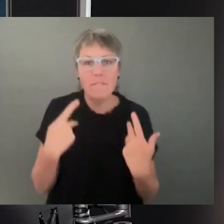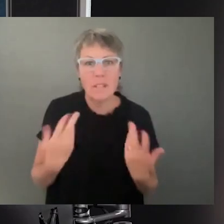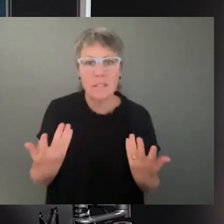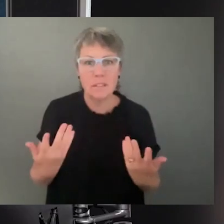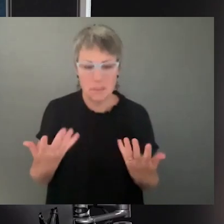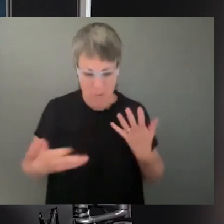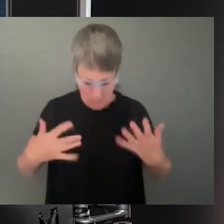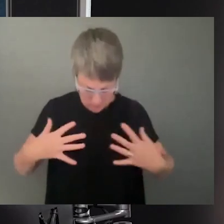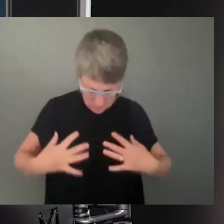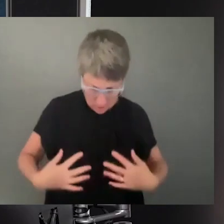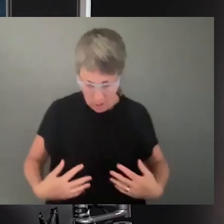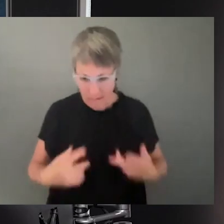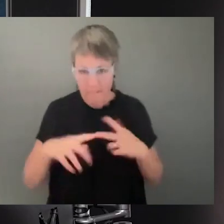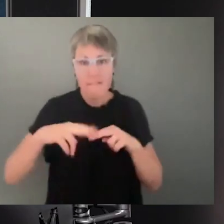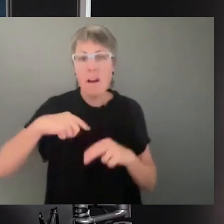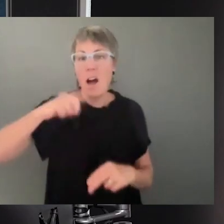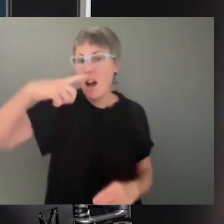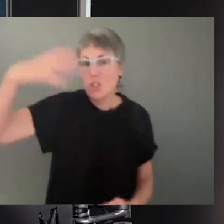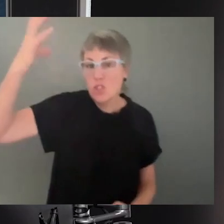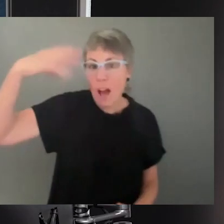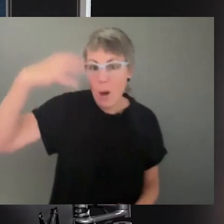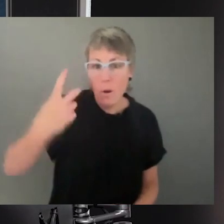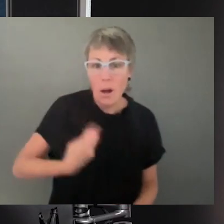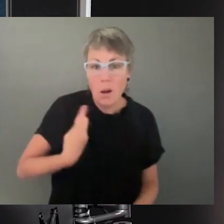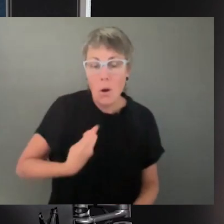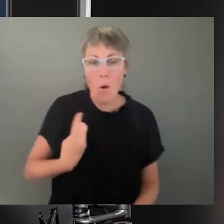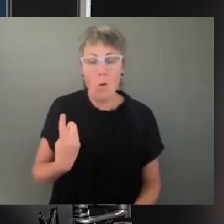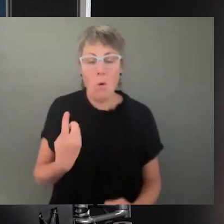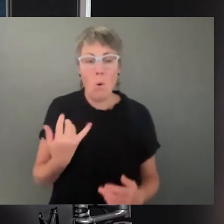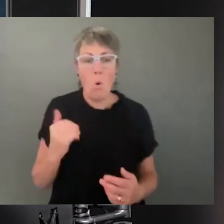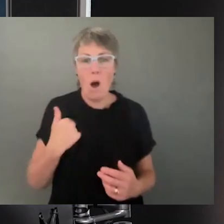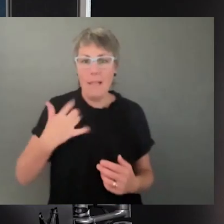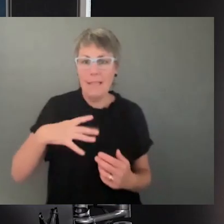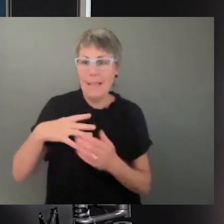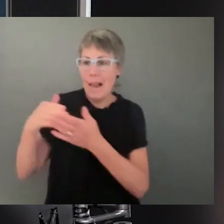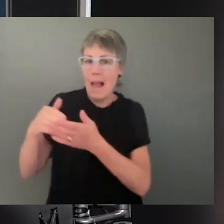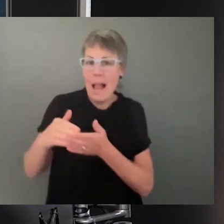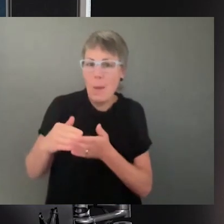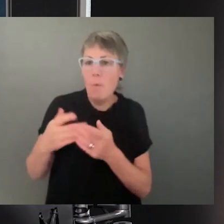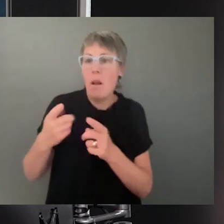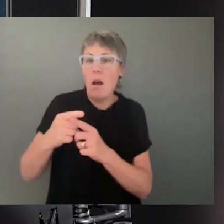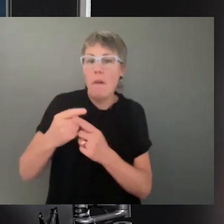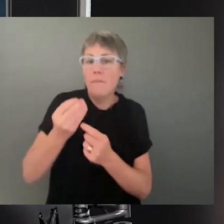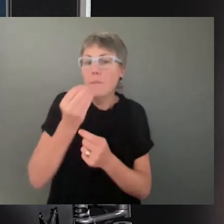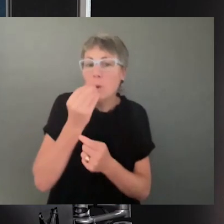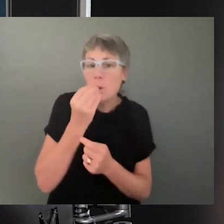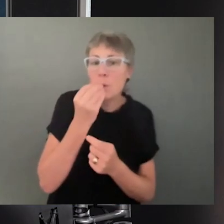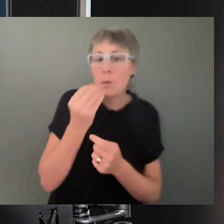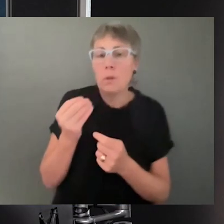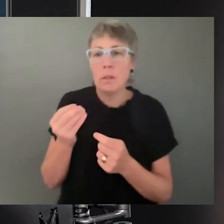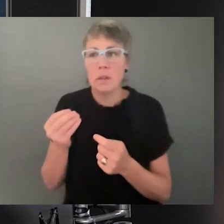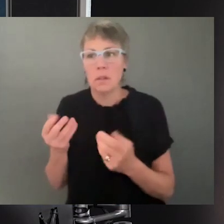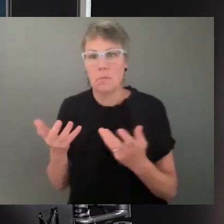on and left to manage themselves. That can be very difficult if you rely on other people for your self-care, for